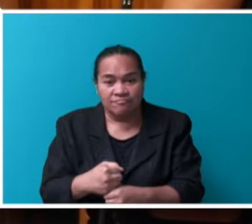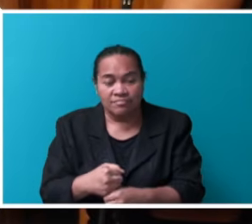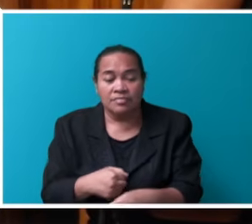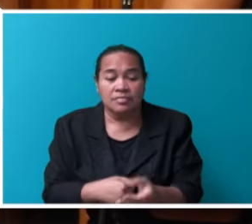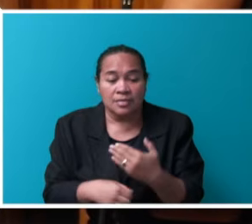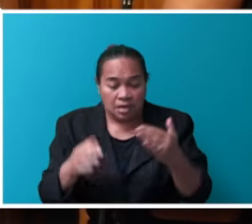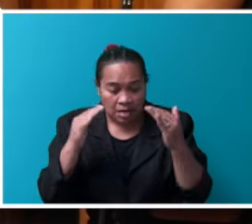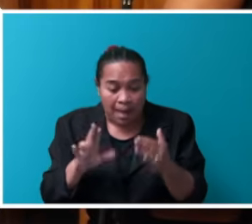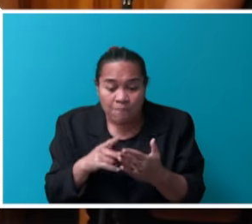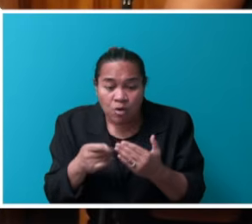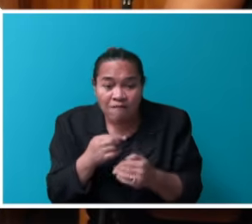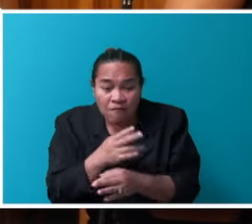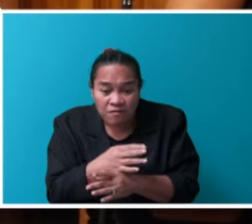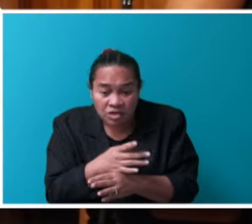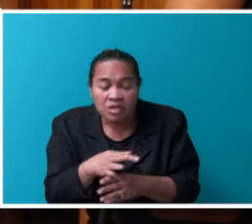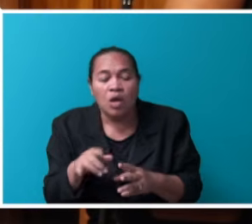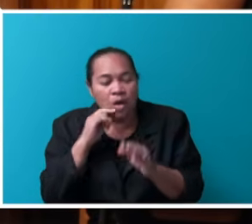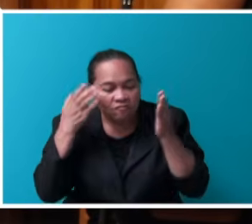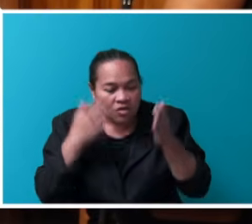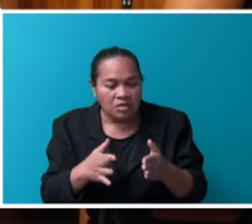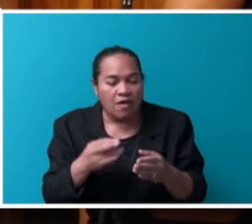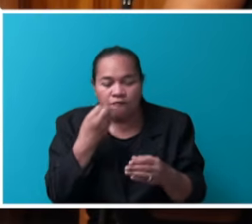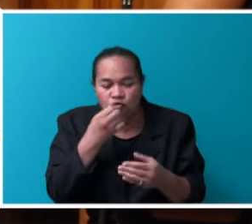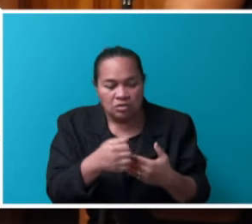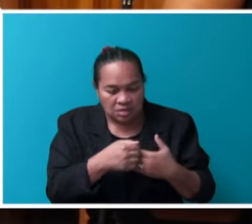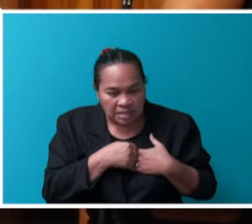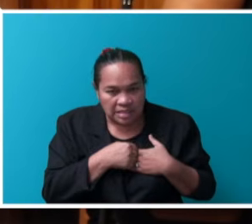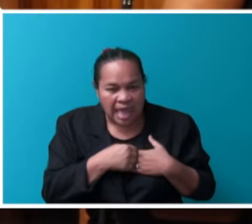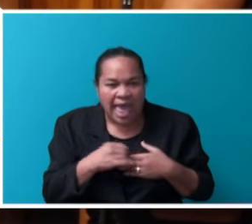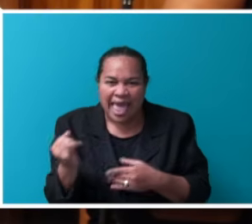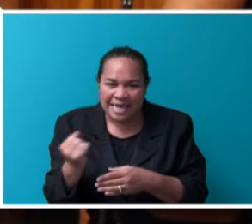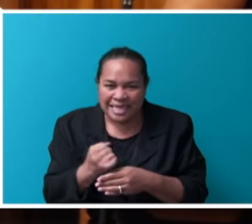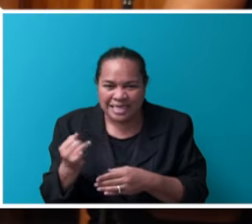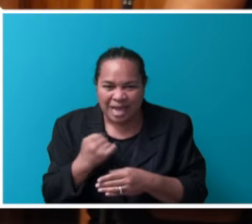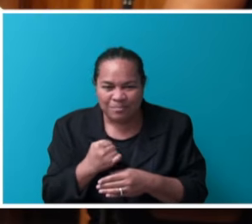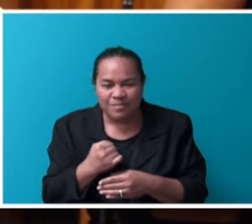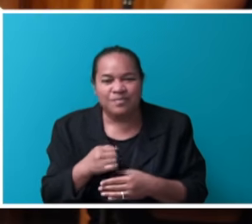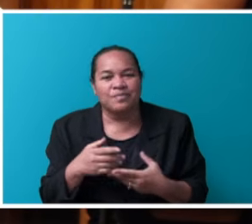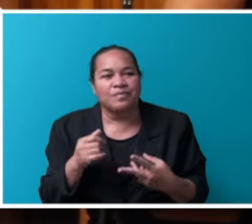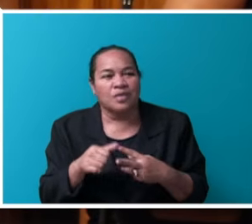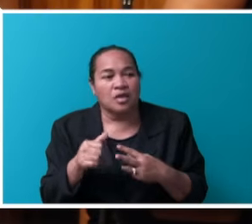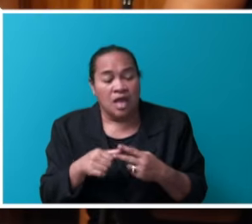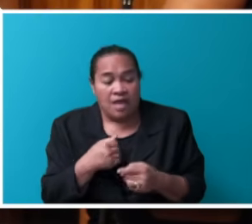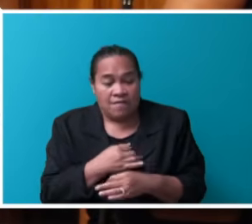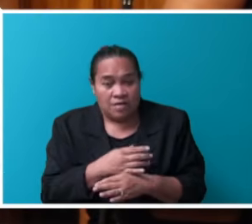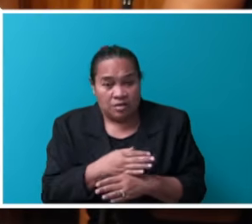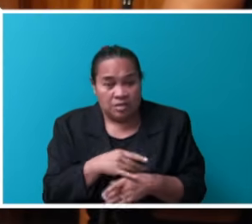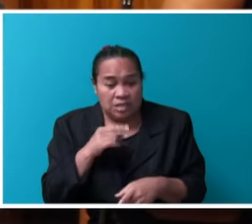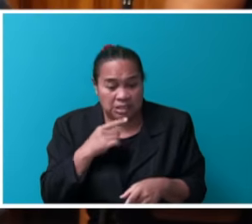will be focused on food security and income generation, sustainable management of our marine resources, fisheries research,